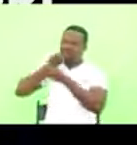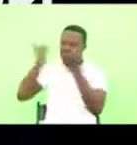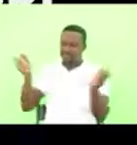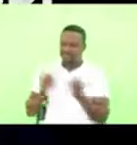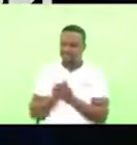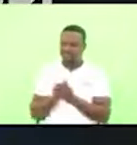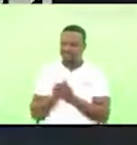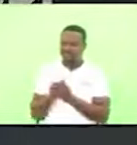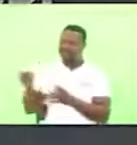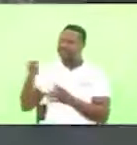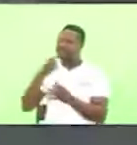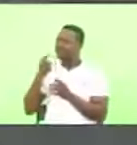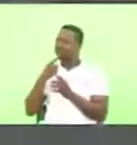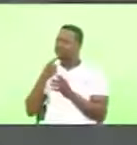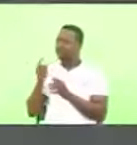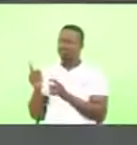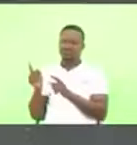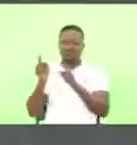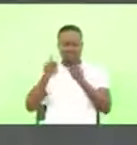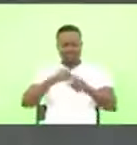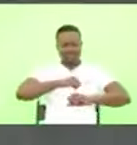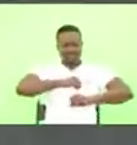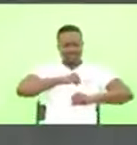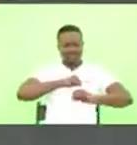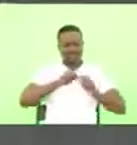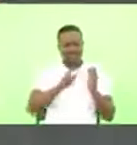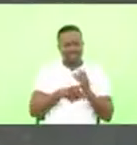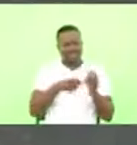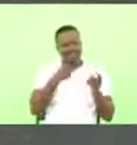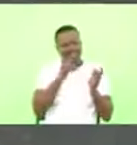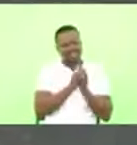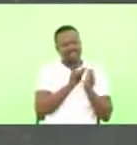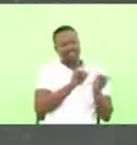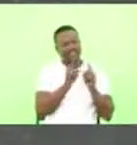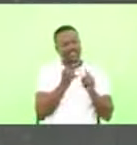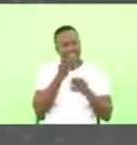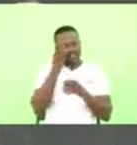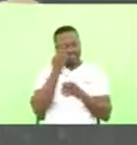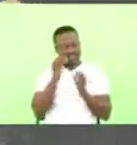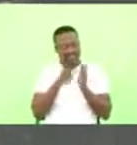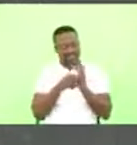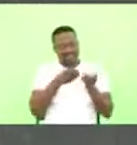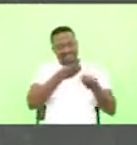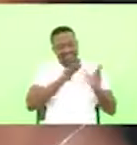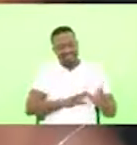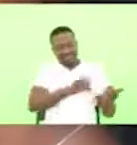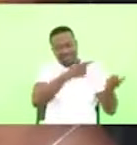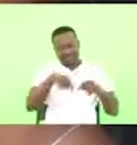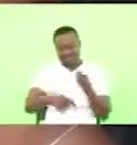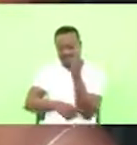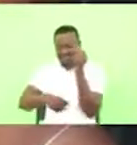tell us that we were sleeping. And then the disciples came to steal him.